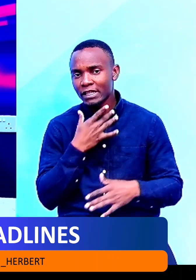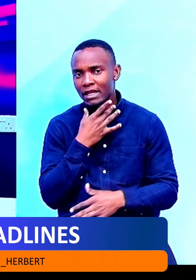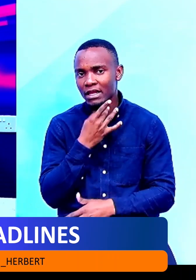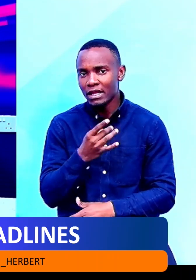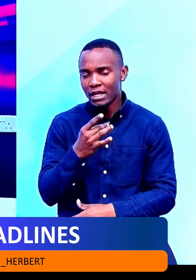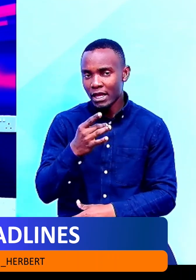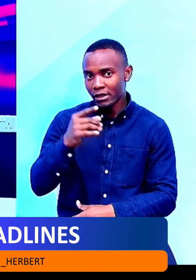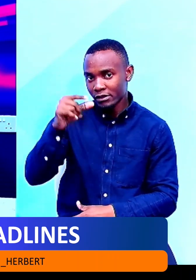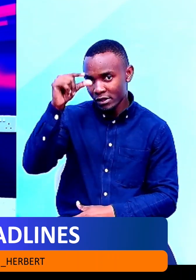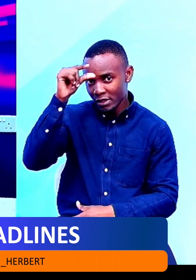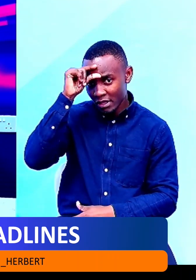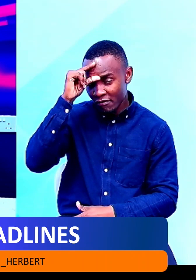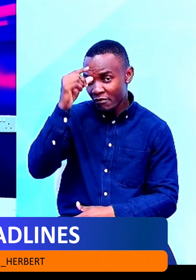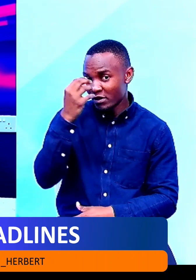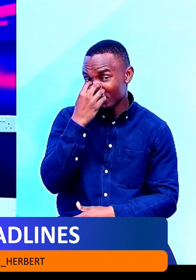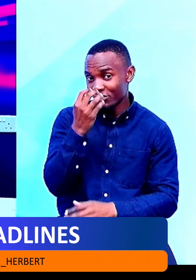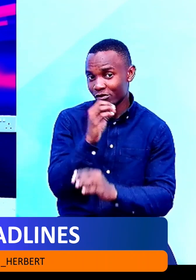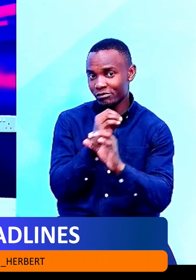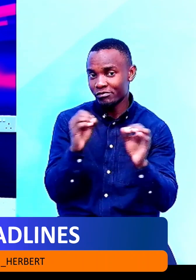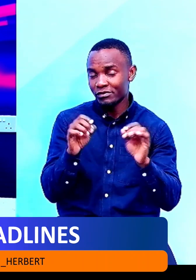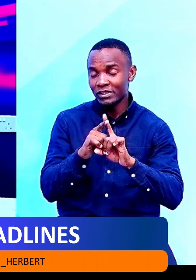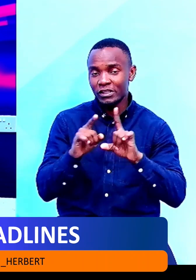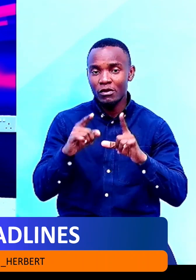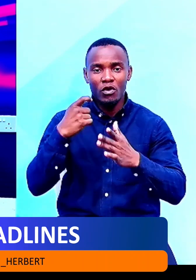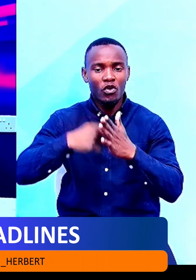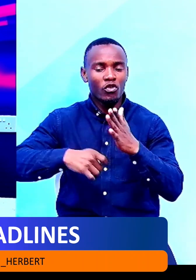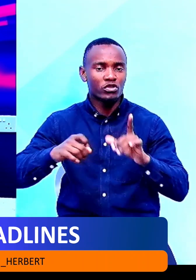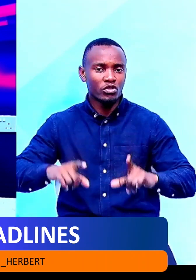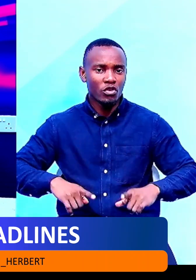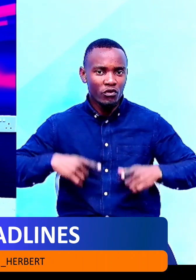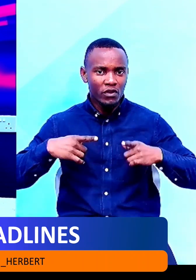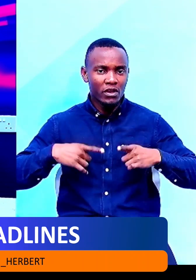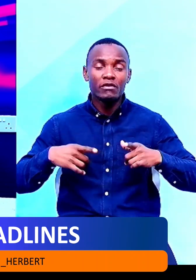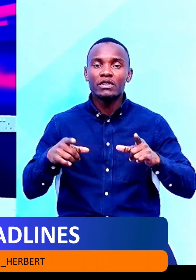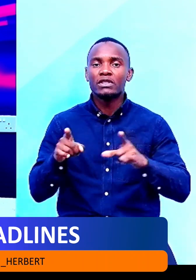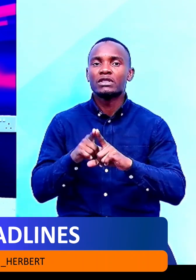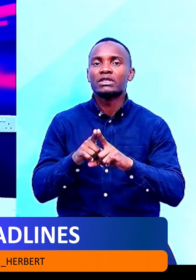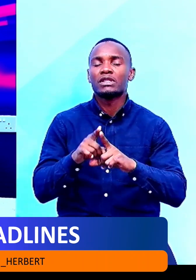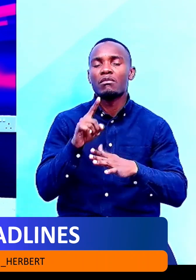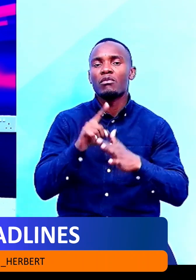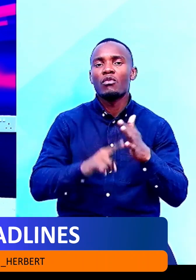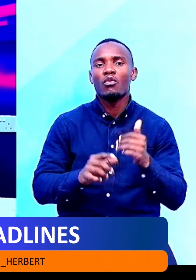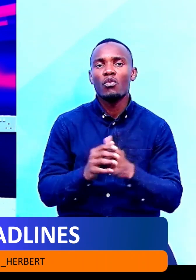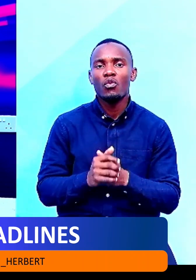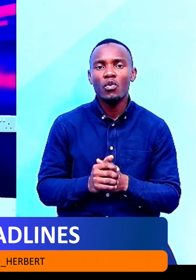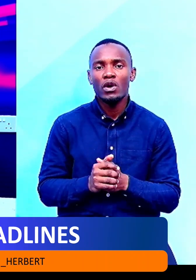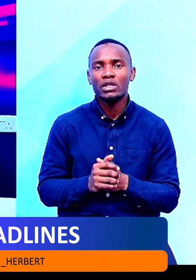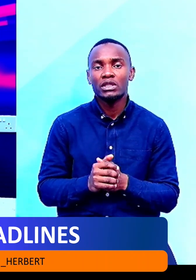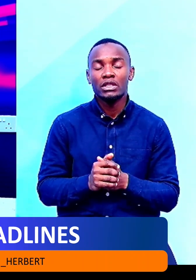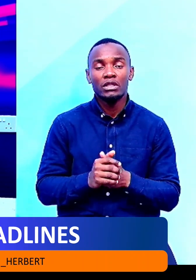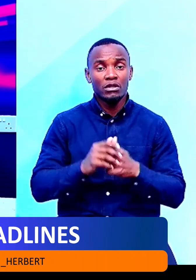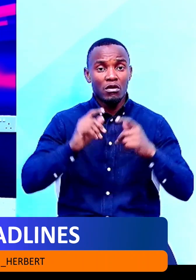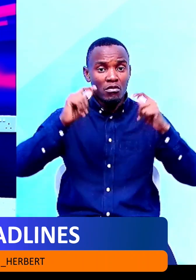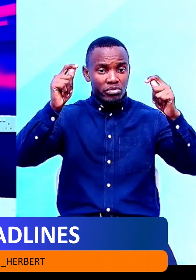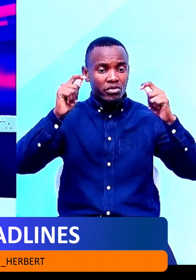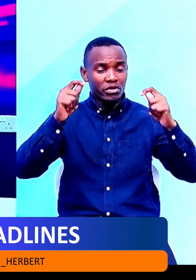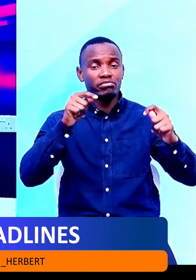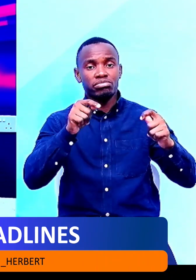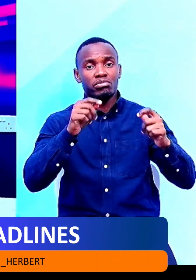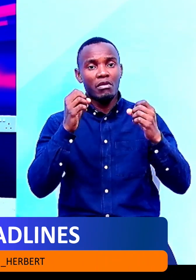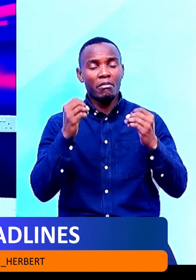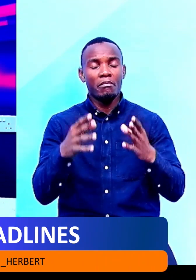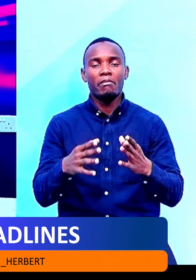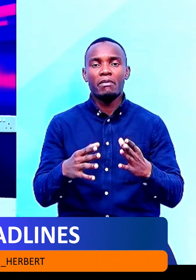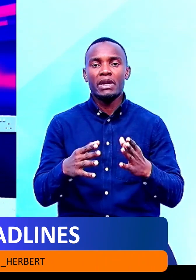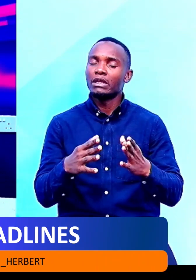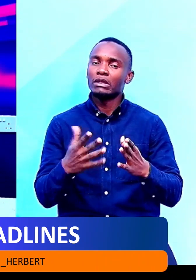cost of living and a quarter of crackdowns on government critics and street protests, many of which have resulted in